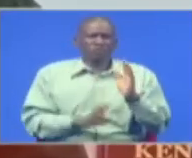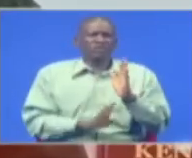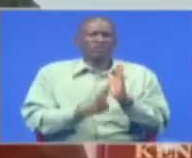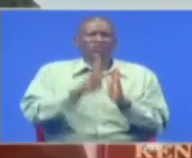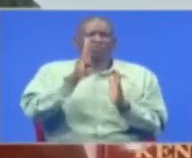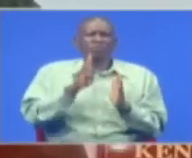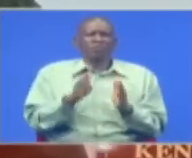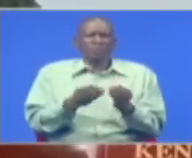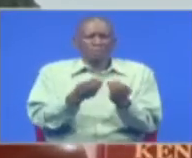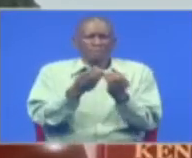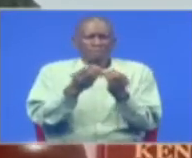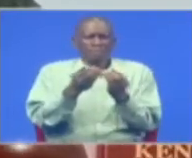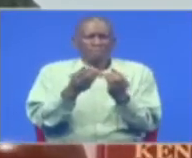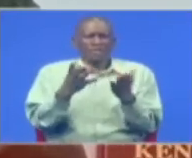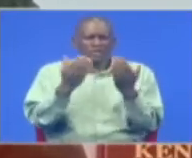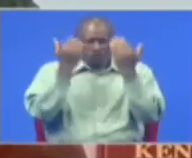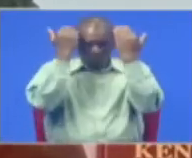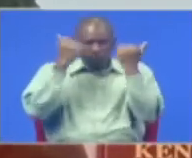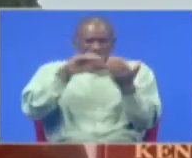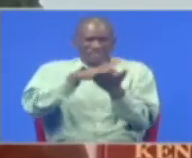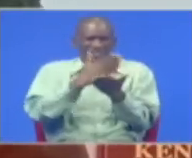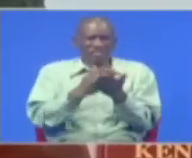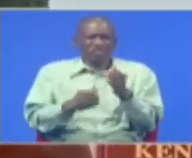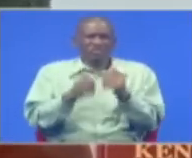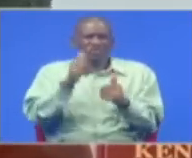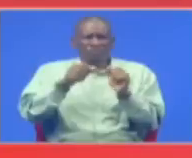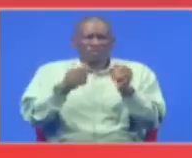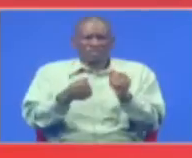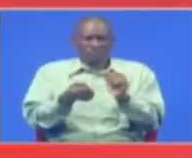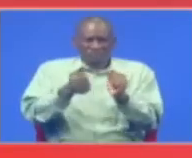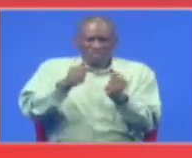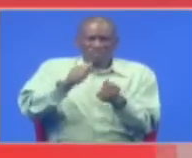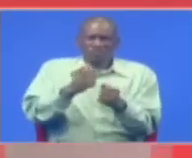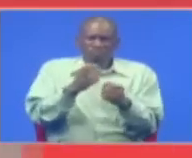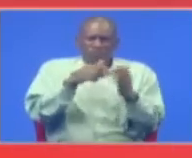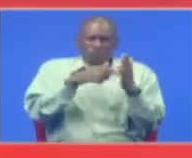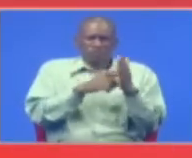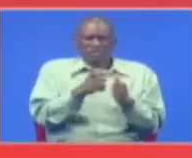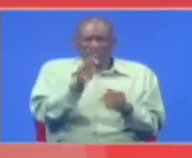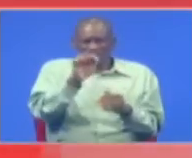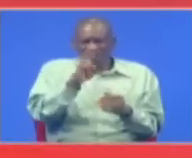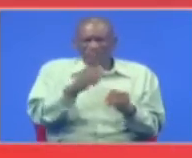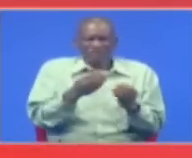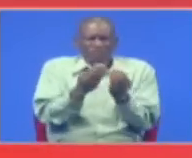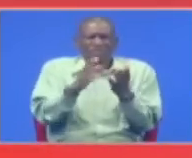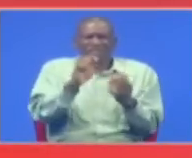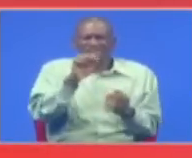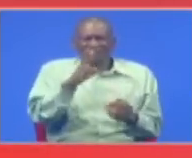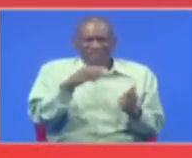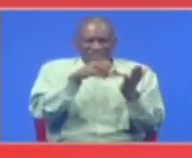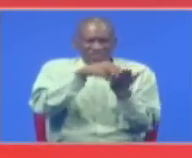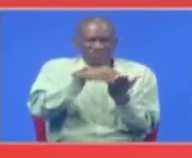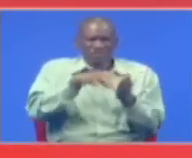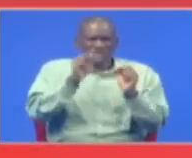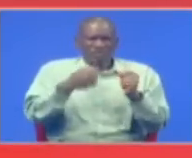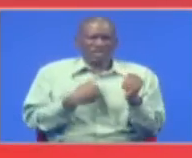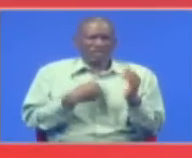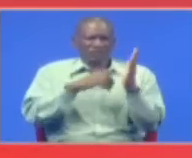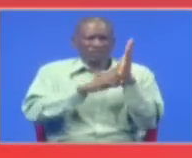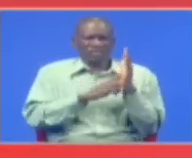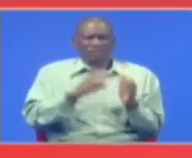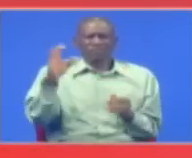moot court sessions, which would then eventually be televised. We have very many TV stations. So we can have, for example,